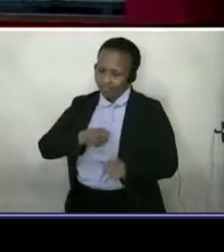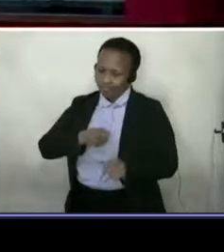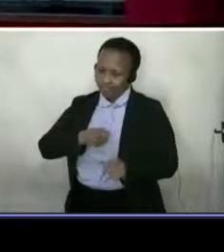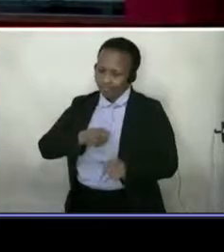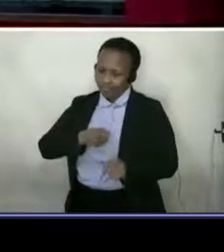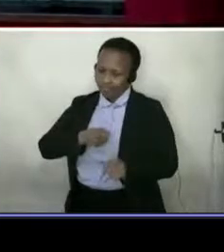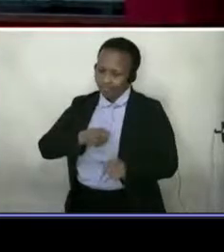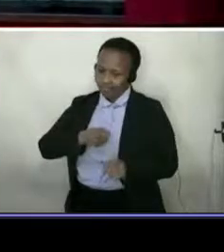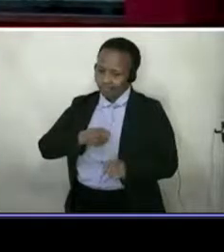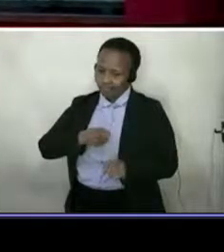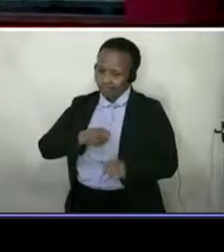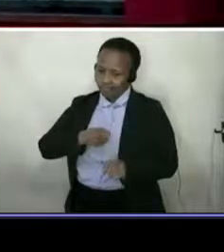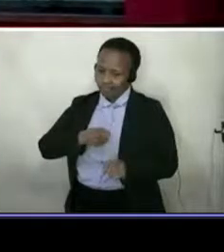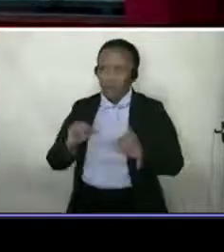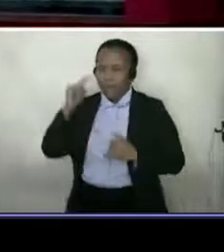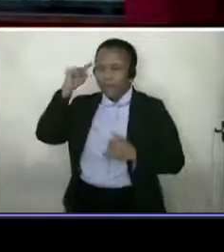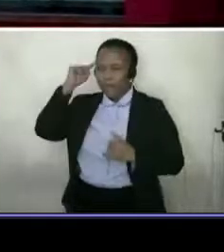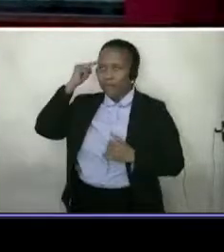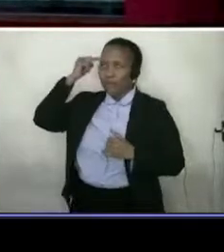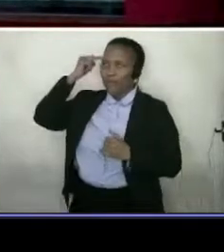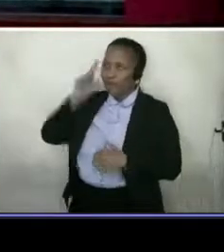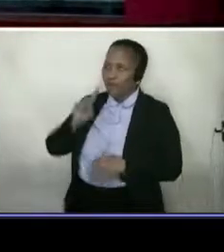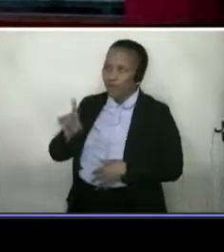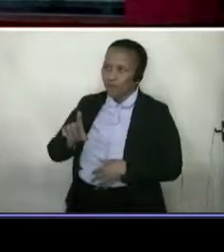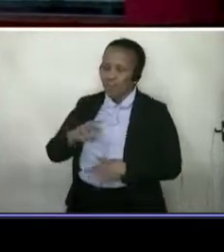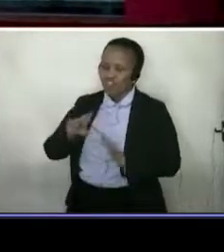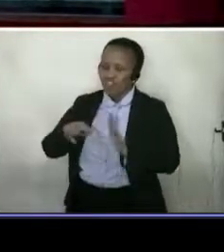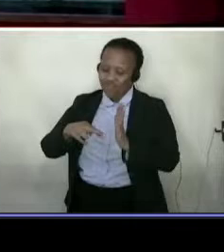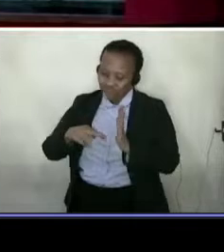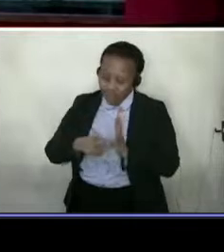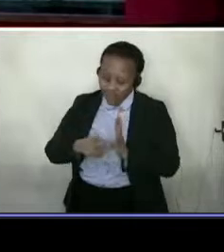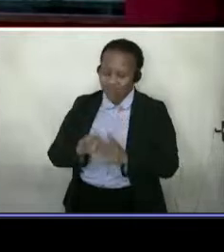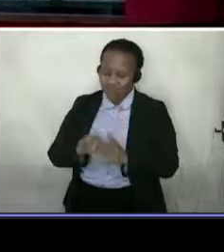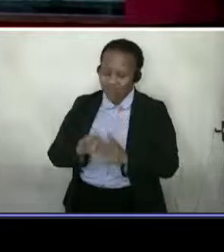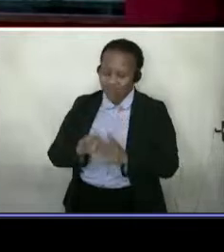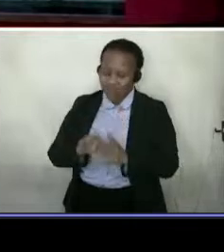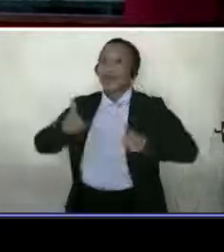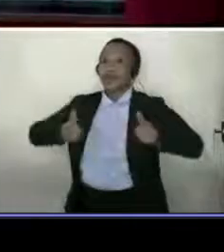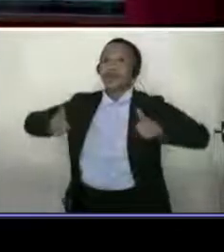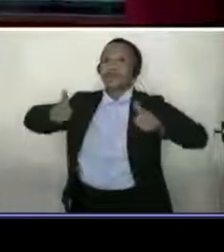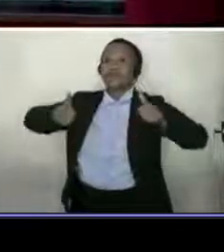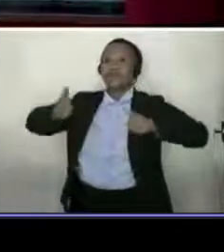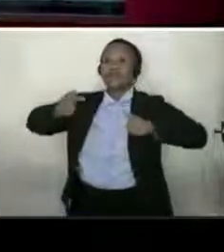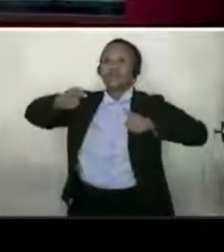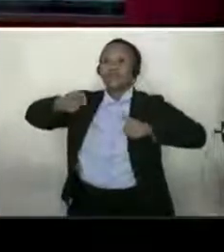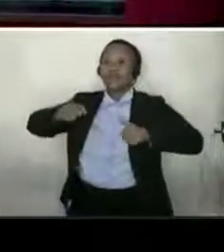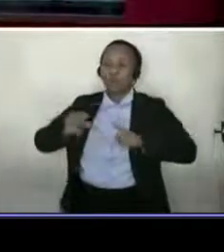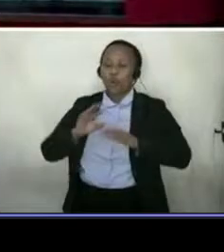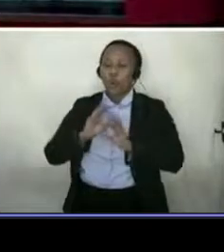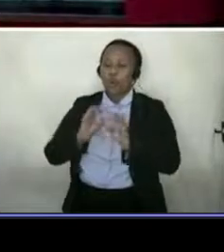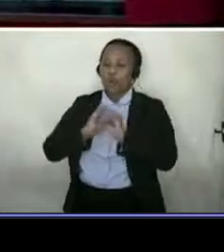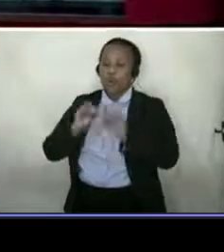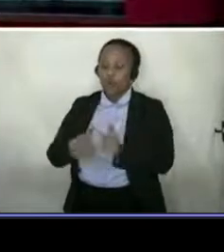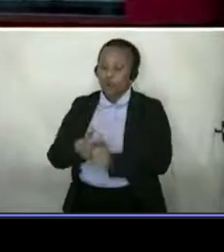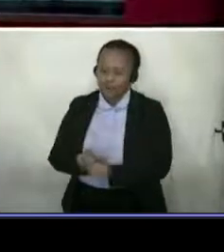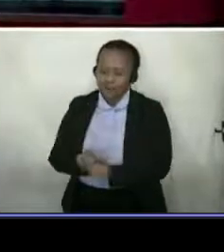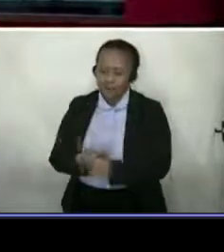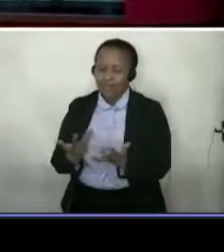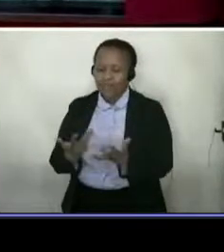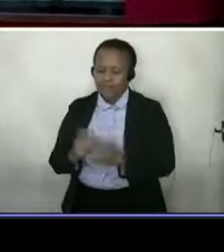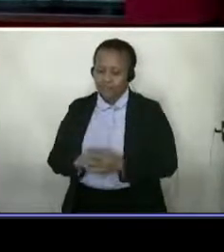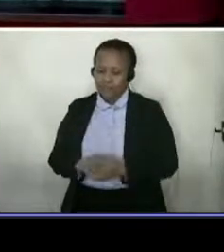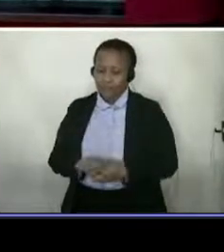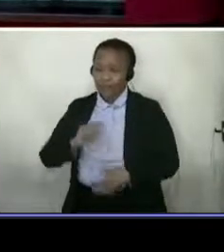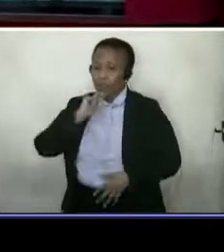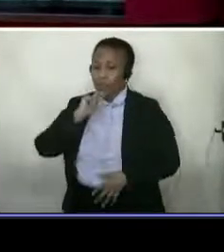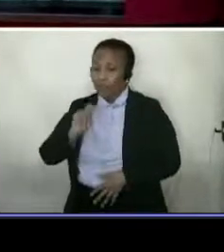popping up in my head is the role of the members of the executive in this non-compliance. If indeed there were political